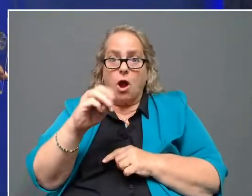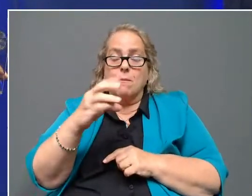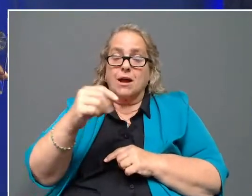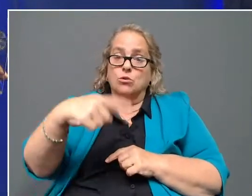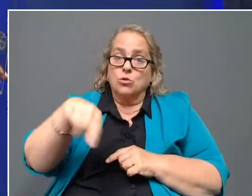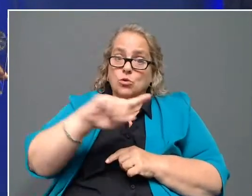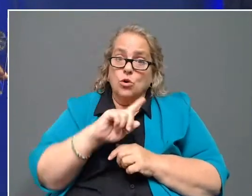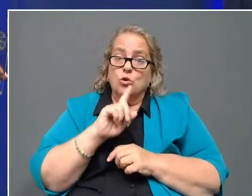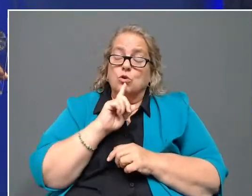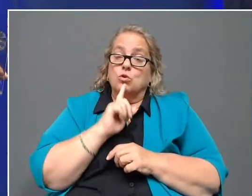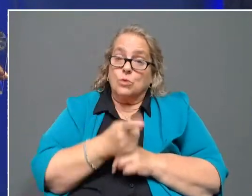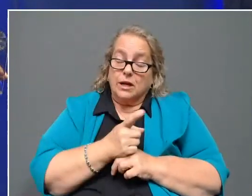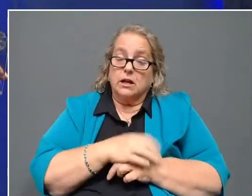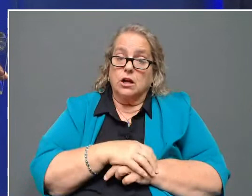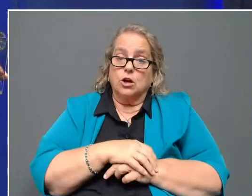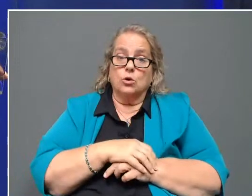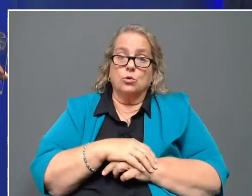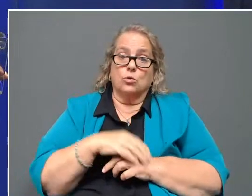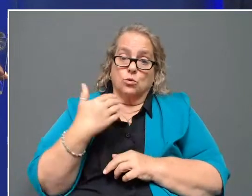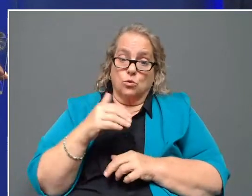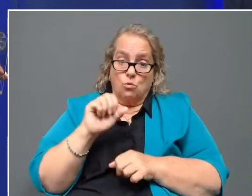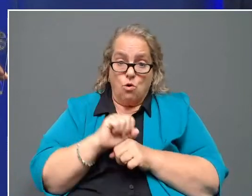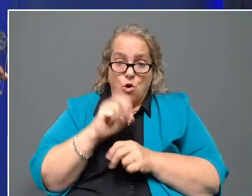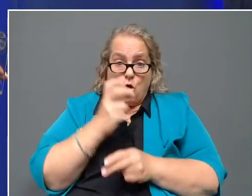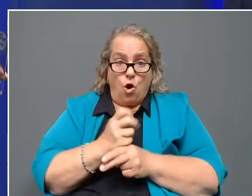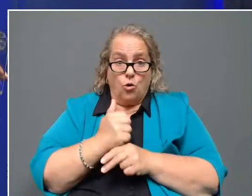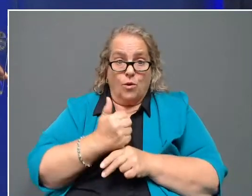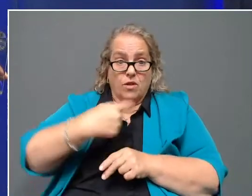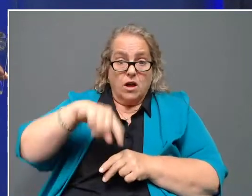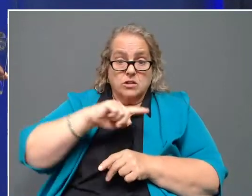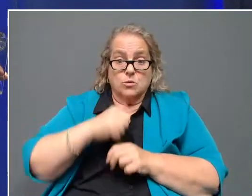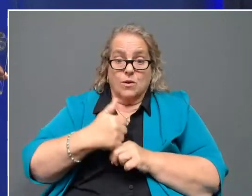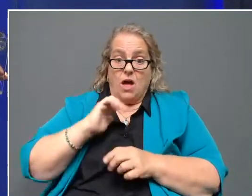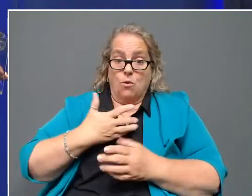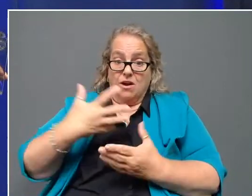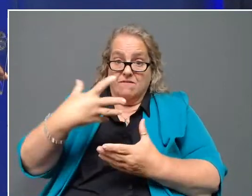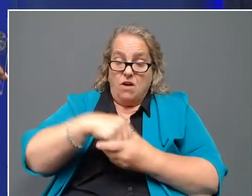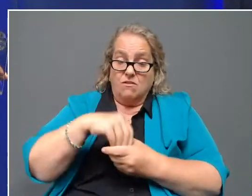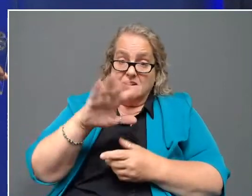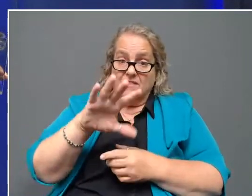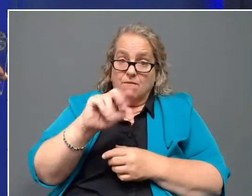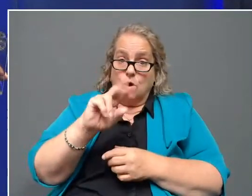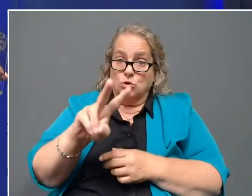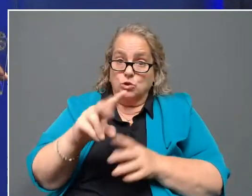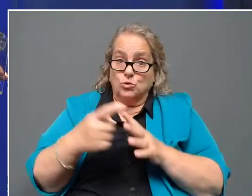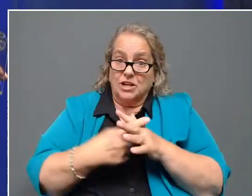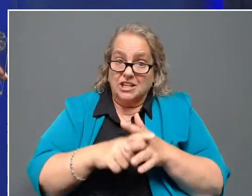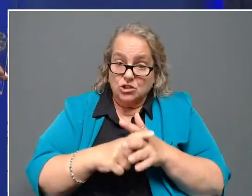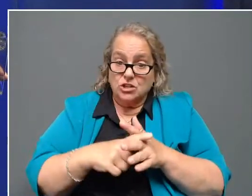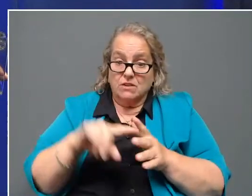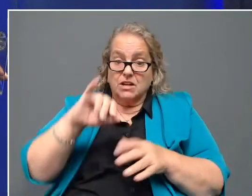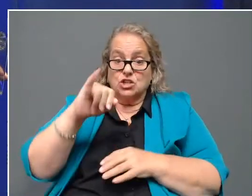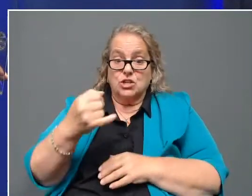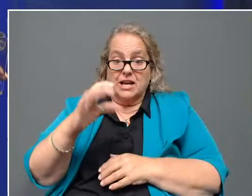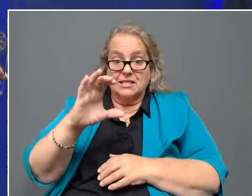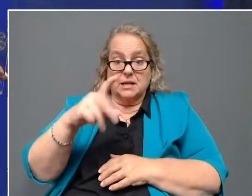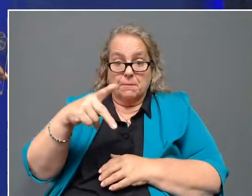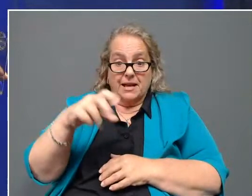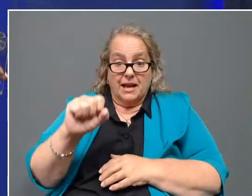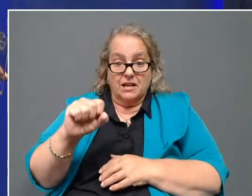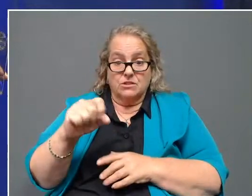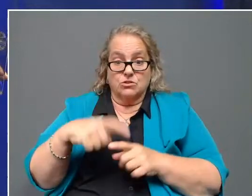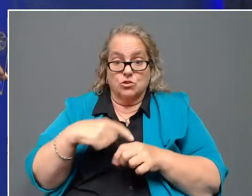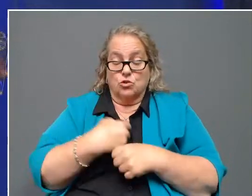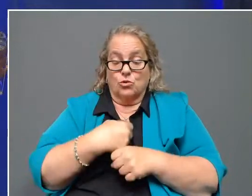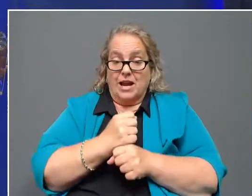stepped up with us with our Evolve 502 initiative, with JCPS, helping us create the academies of Louisville with our